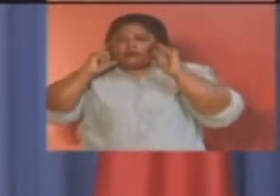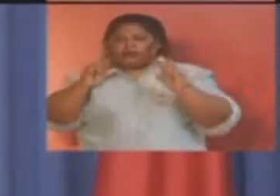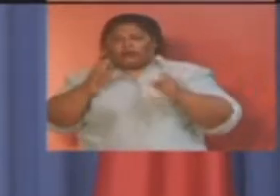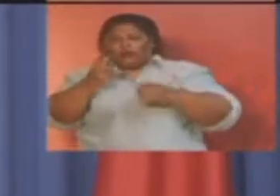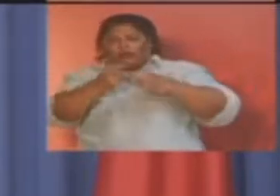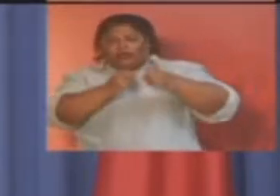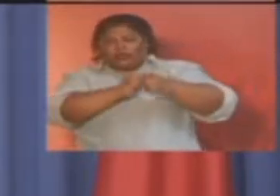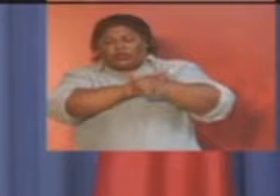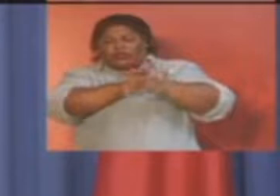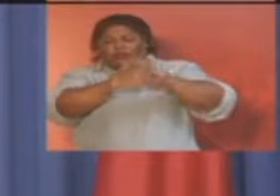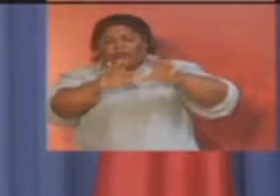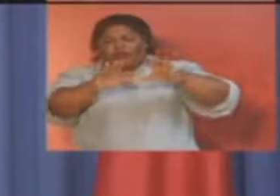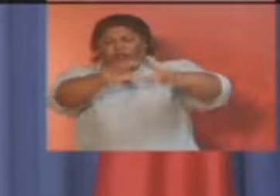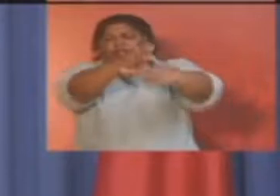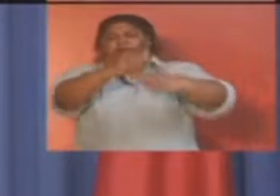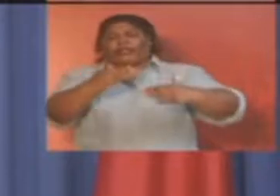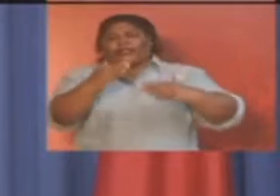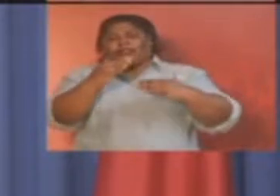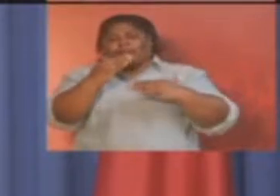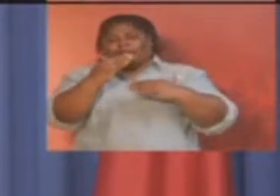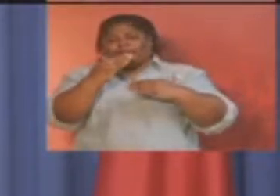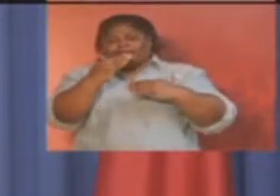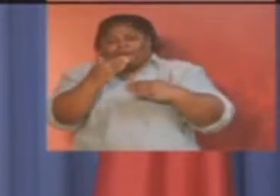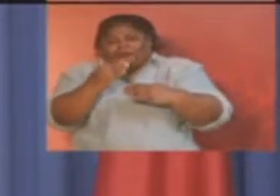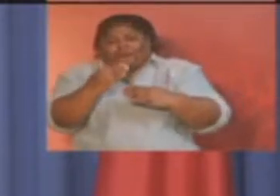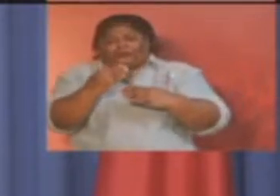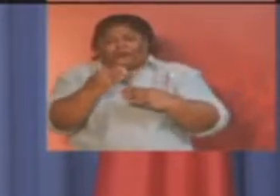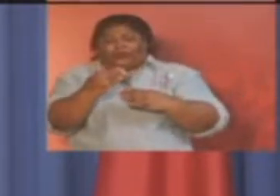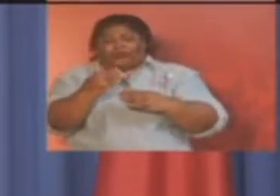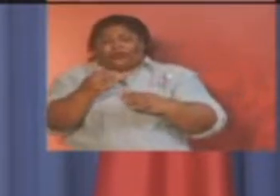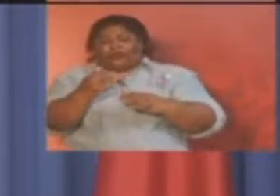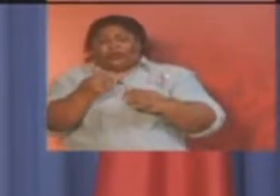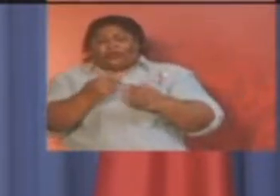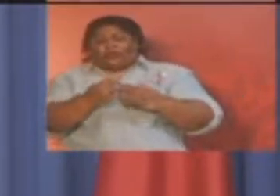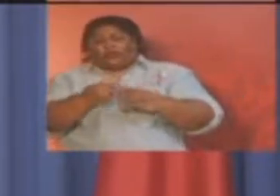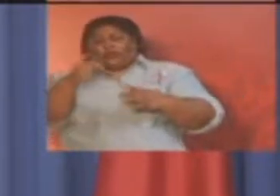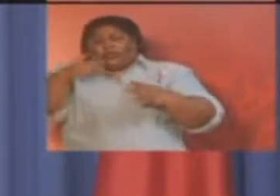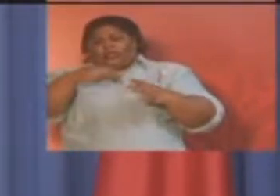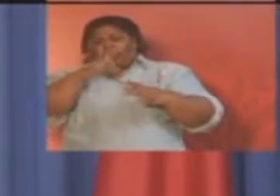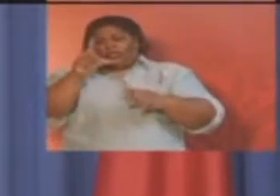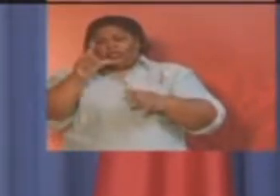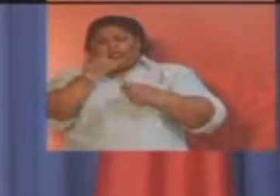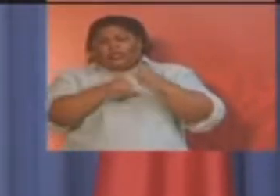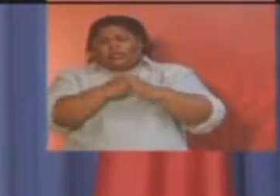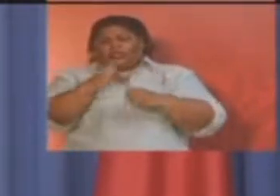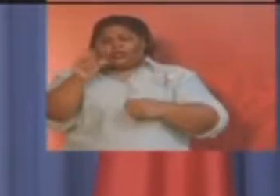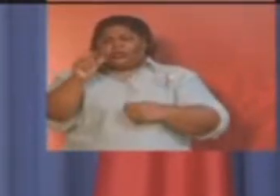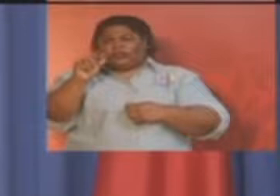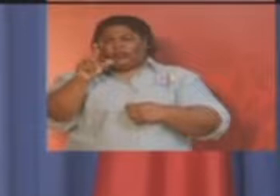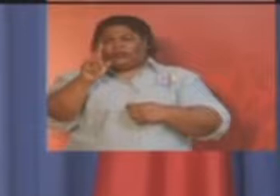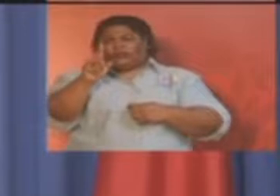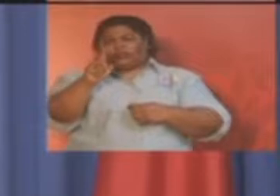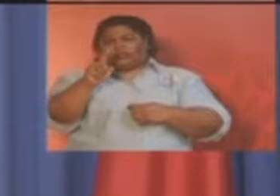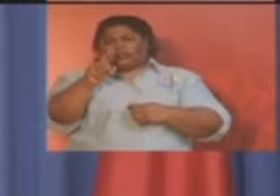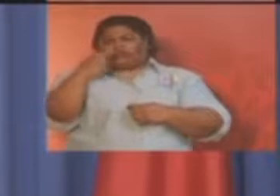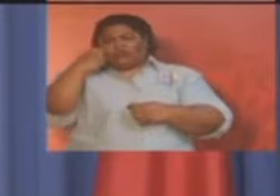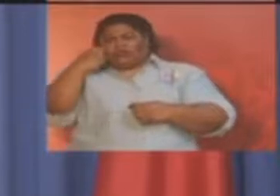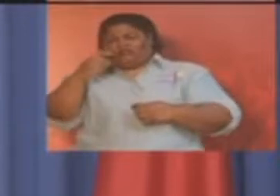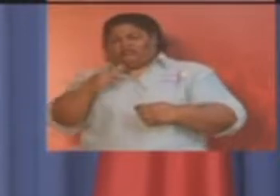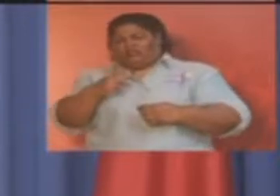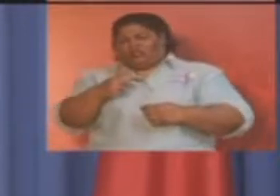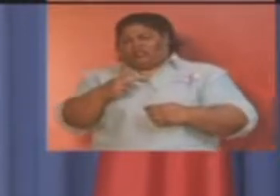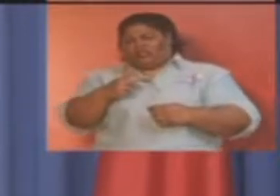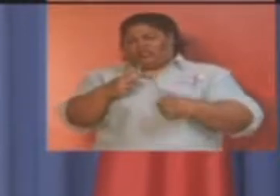personal responsibility for quite a long period of time in the first 3 months of this year. The masking is not there as law to